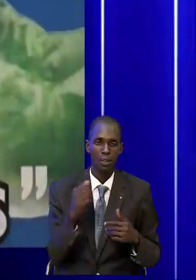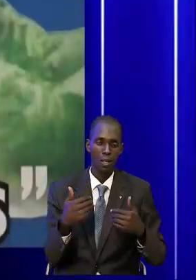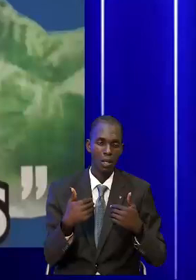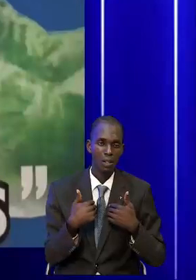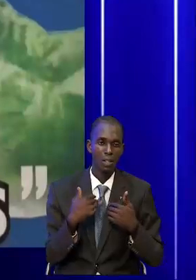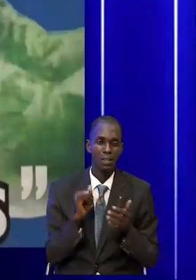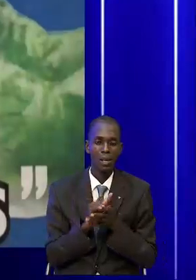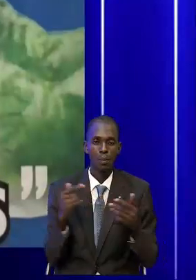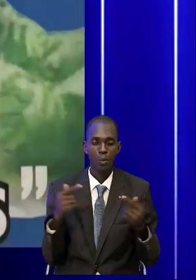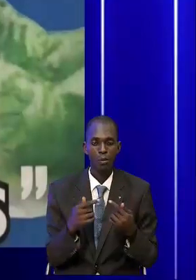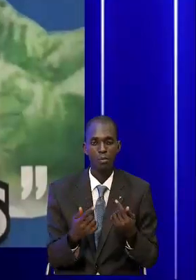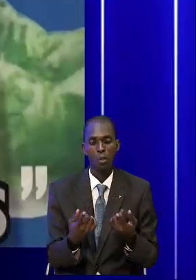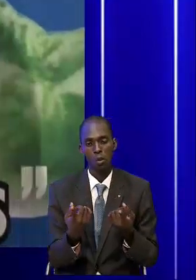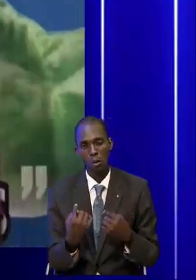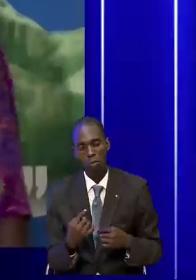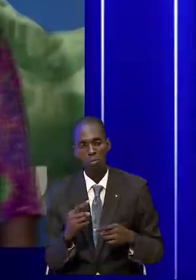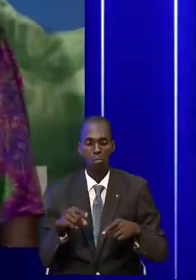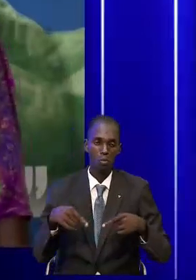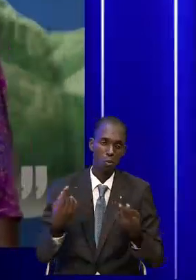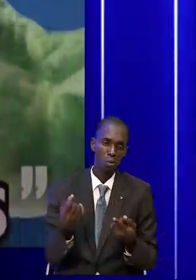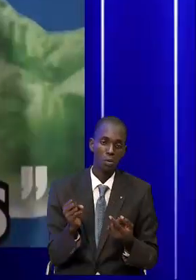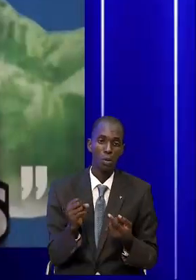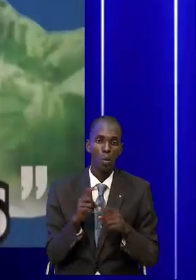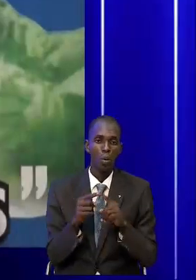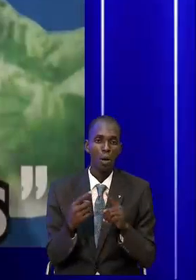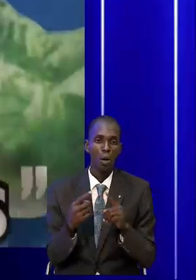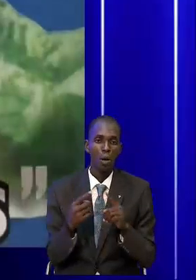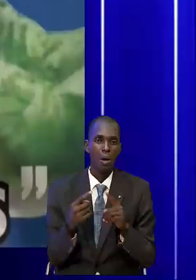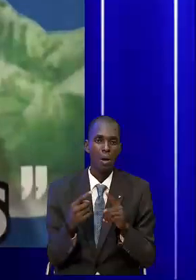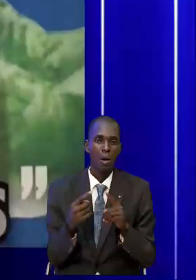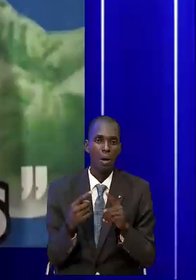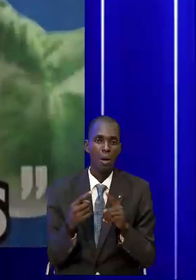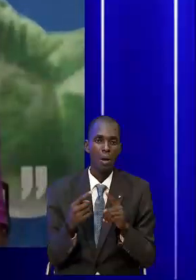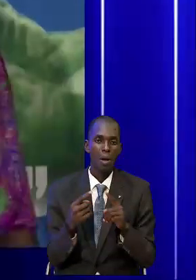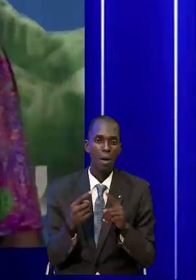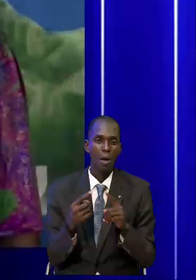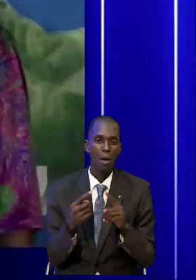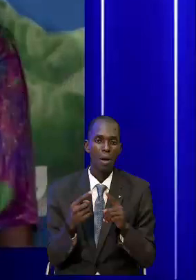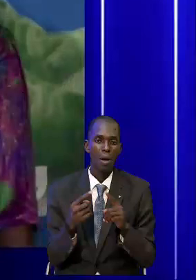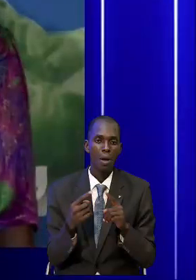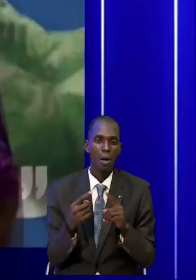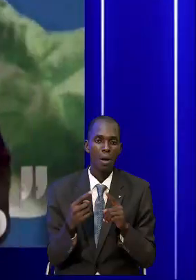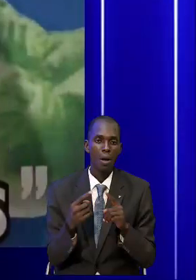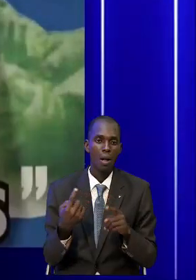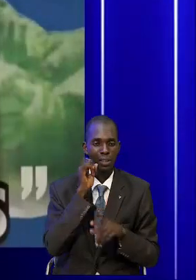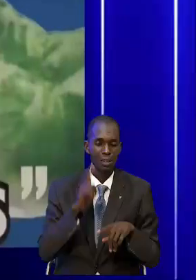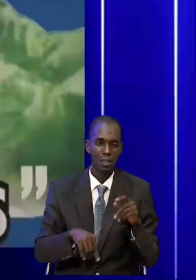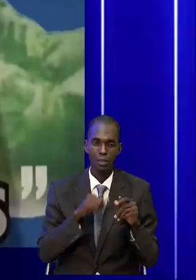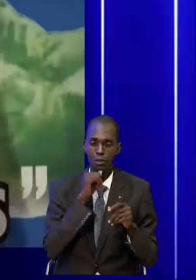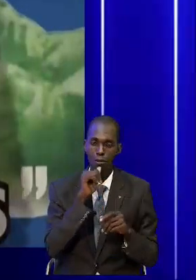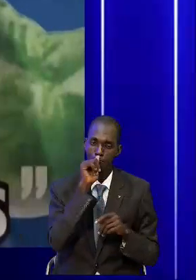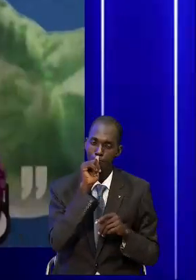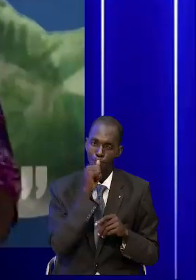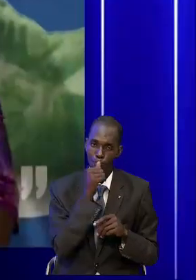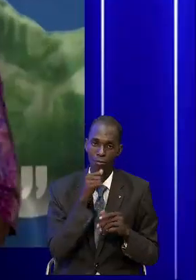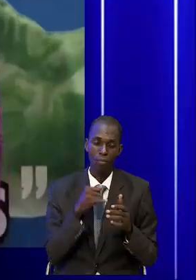abdominal pain I've been having severely. That thing has been coming and be going. But last week, this pain